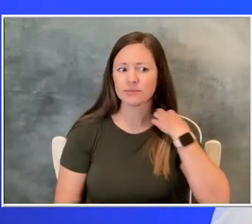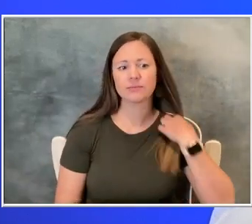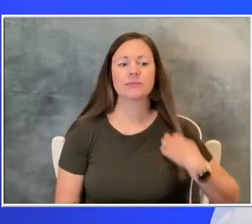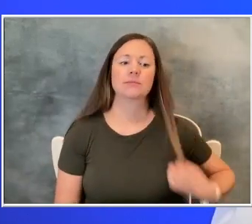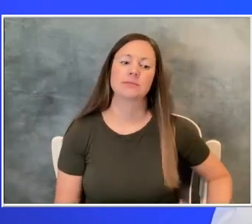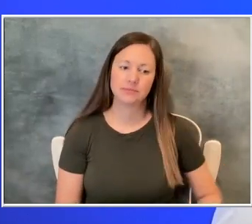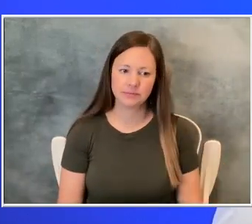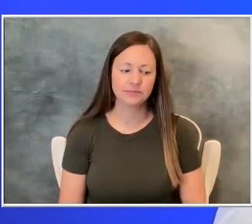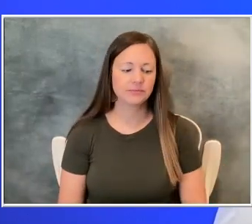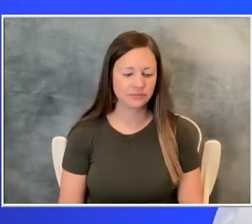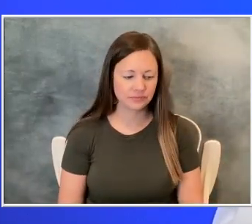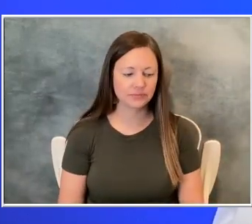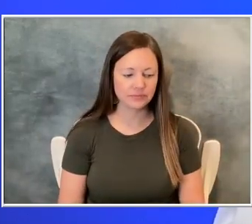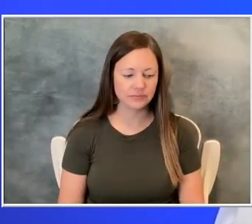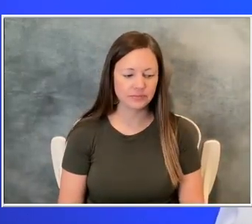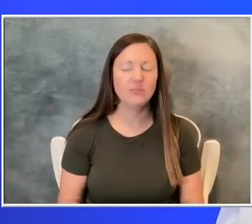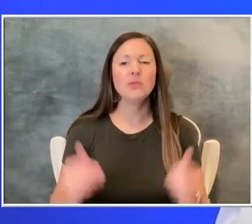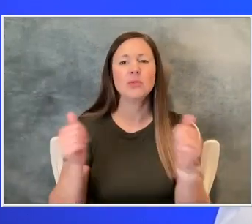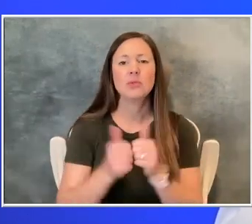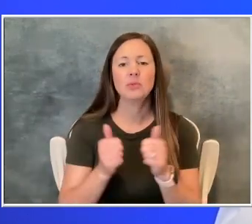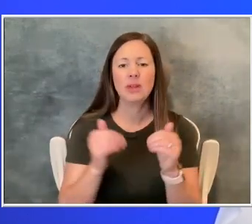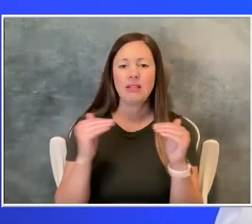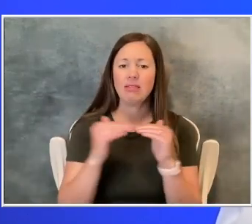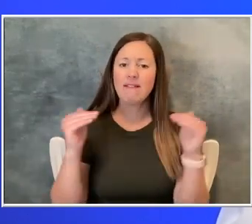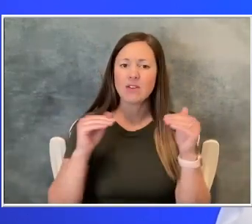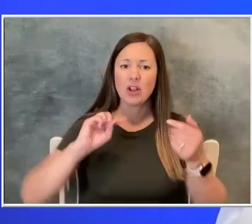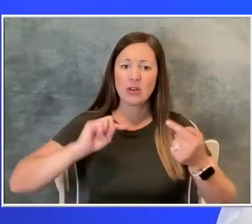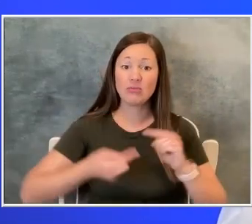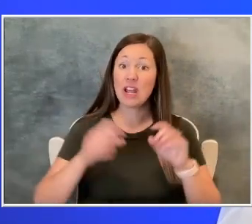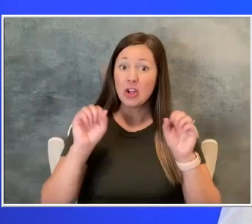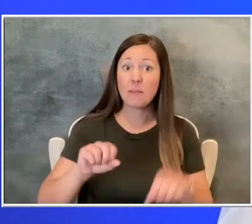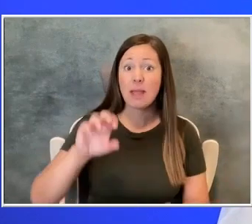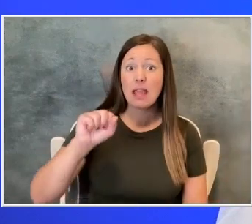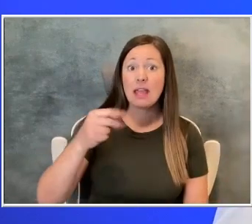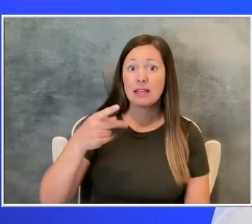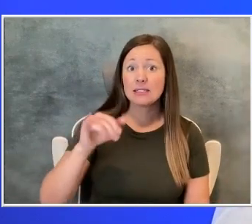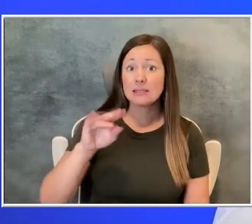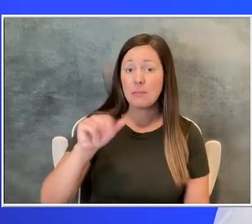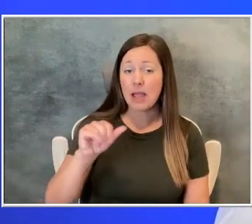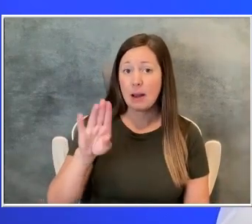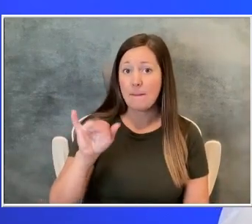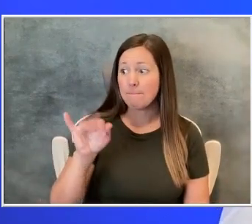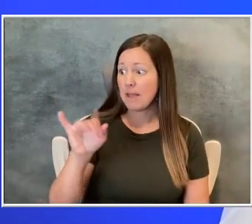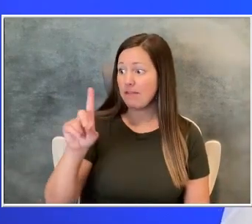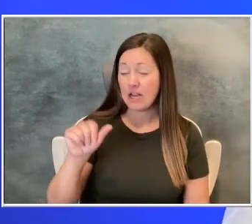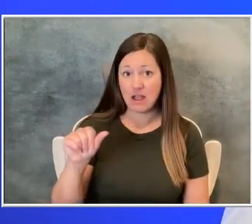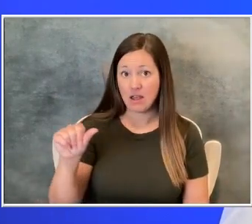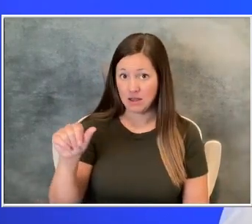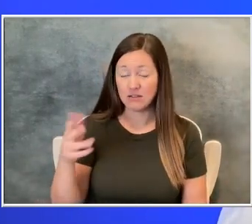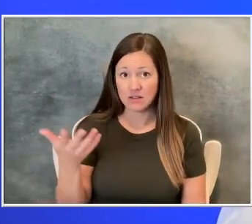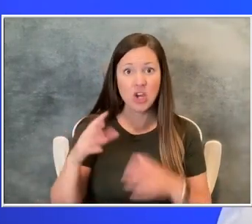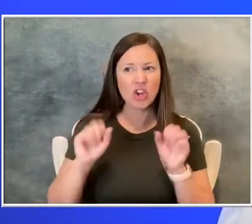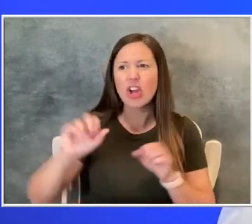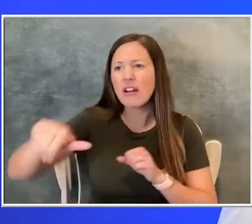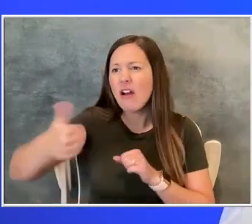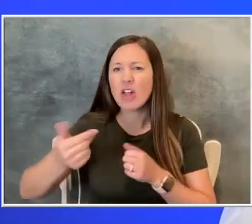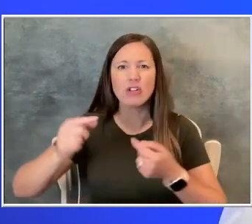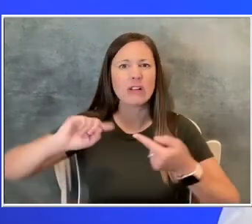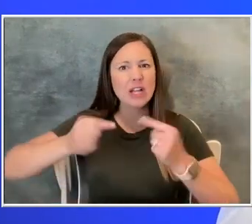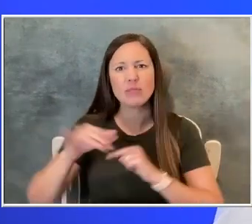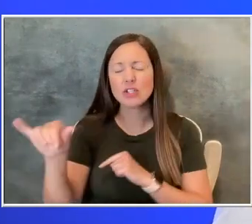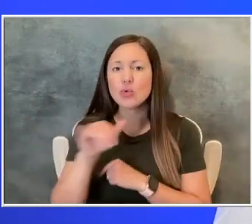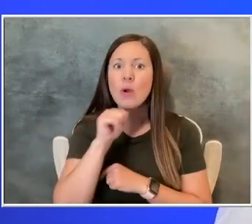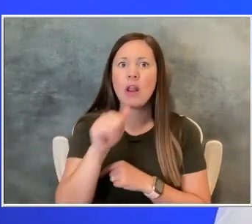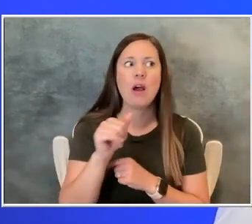again, level of injury, it could be spina bifida, it could be other non-injury, traumatic injury spinal cord events,